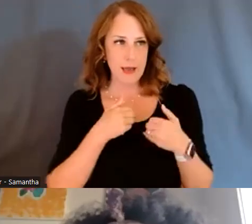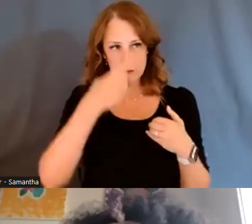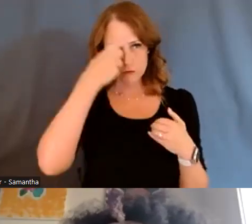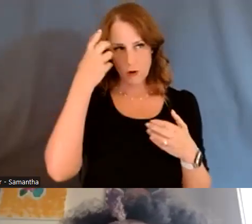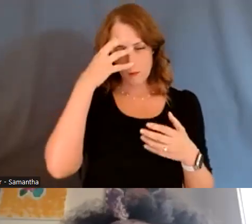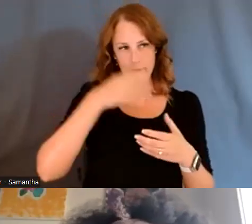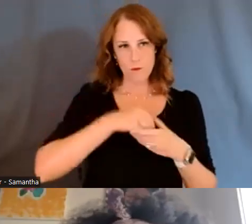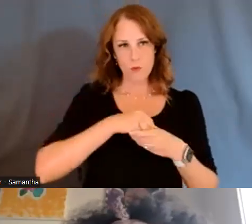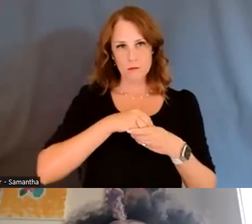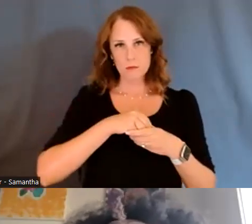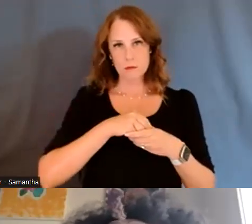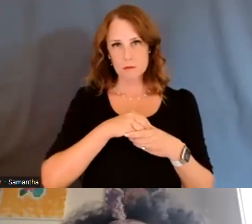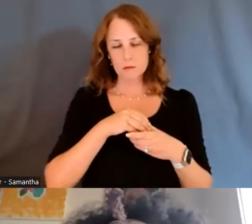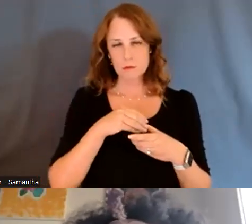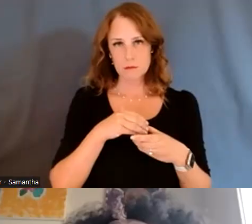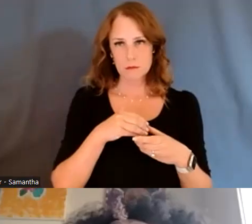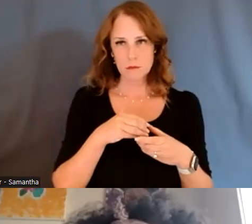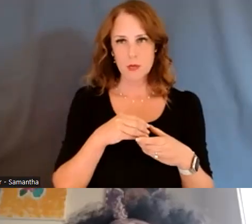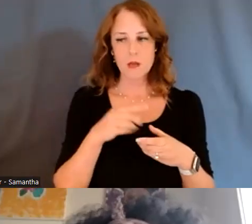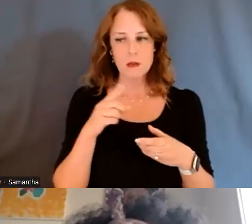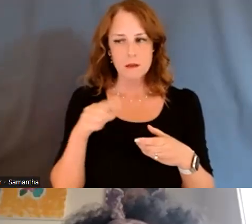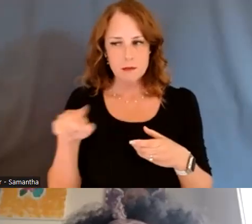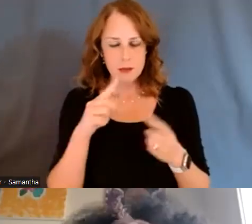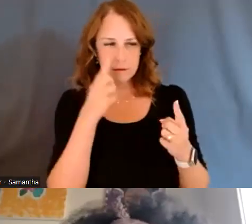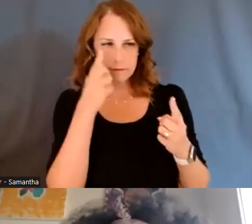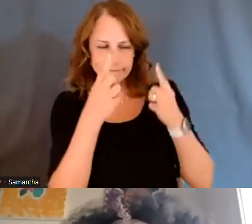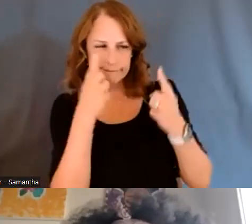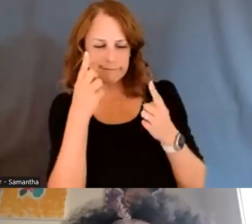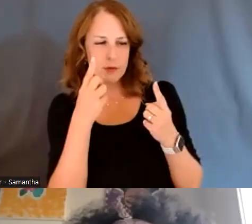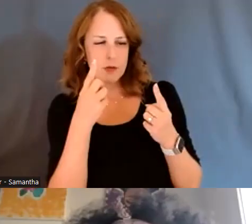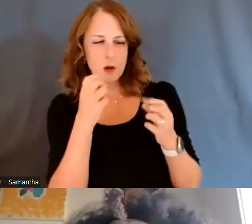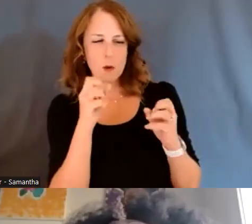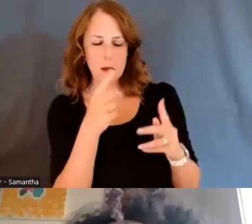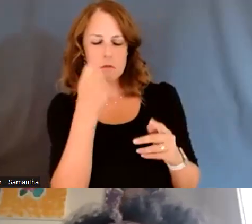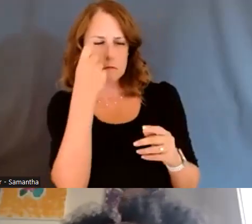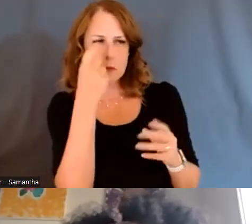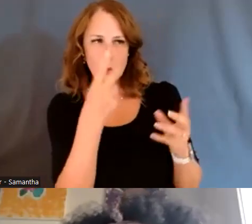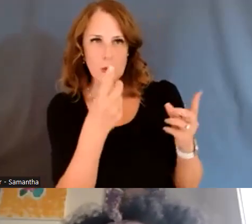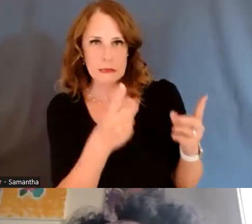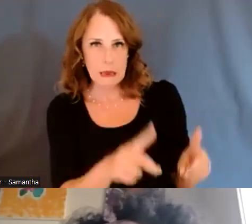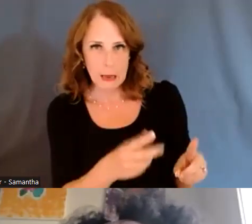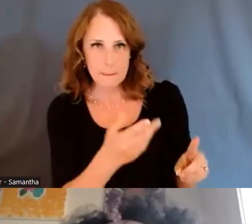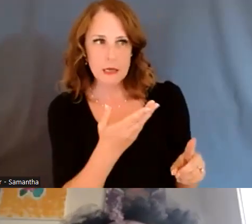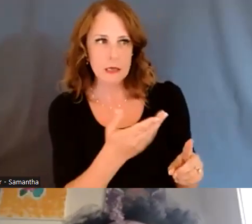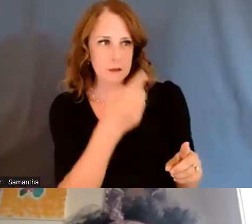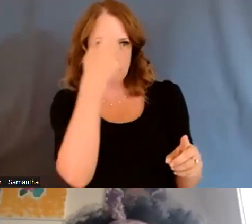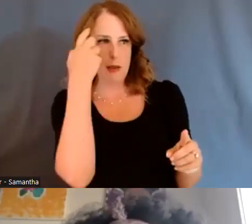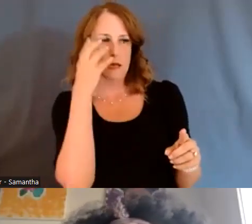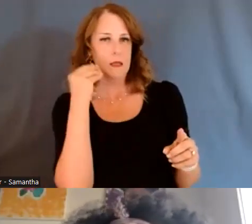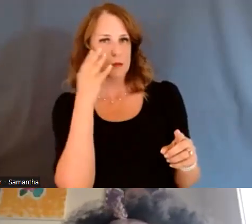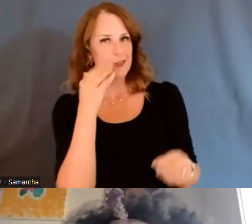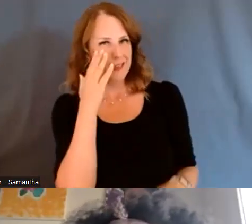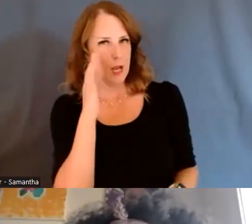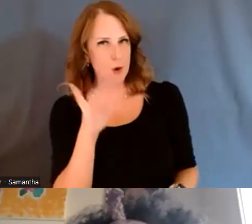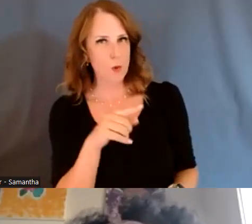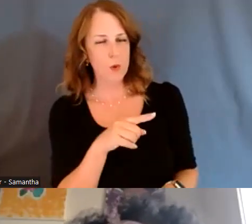they're trauma-informed, and they're considering what has happened to them and how it's a traumatic experience. So again, they're